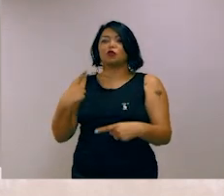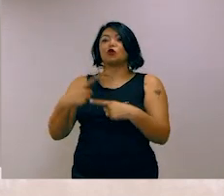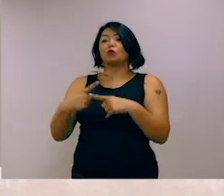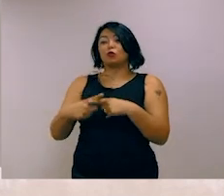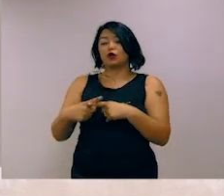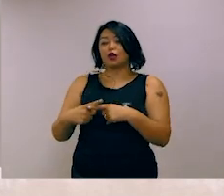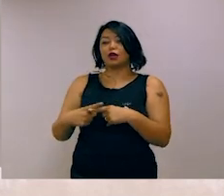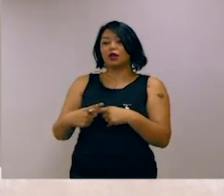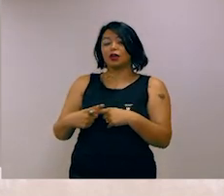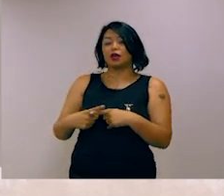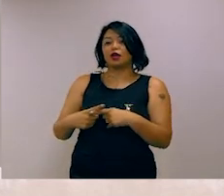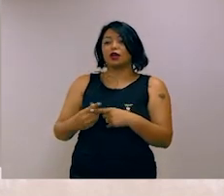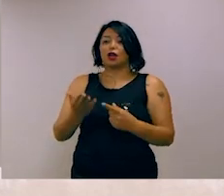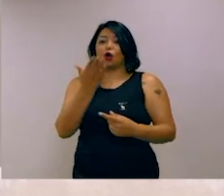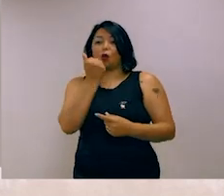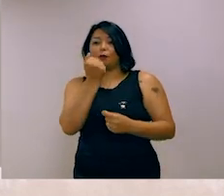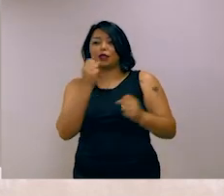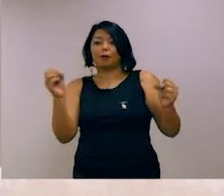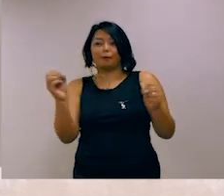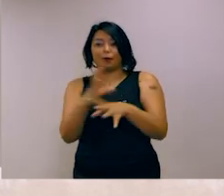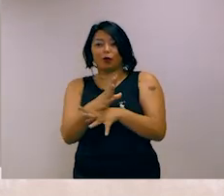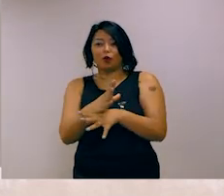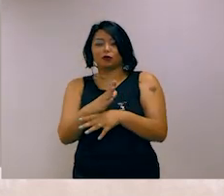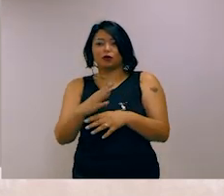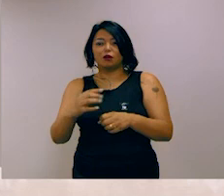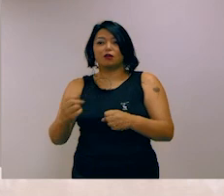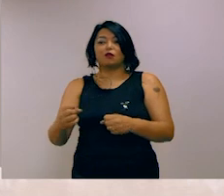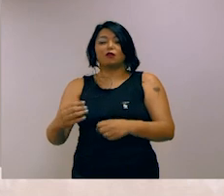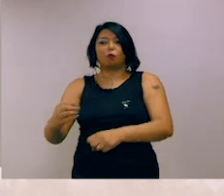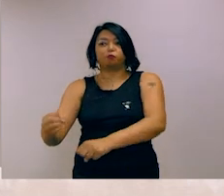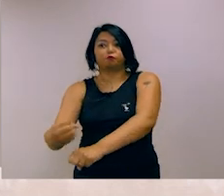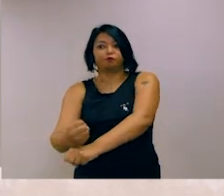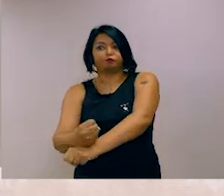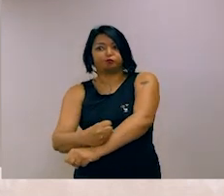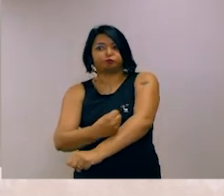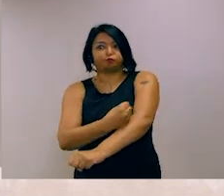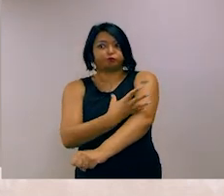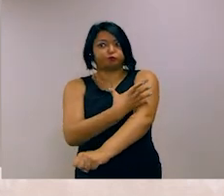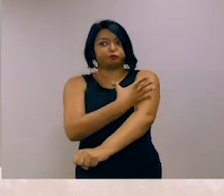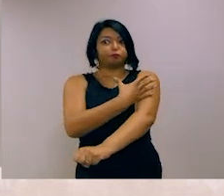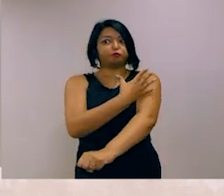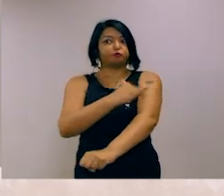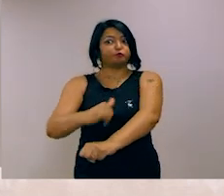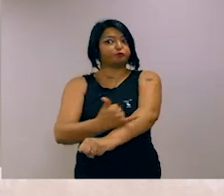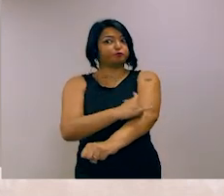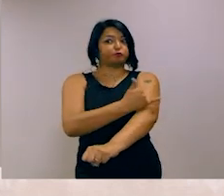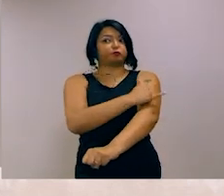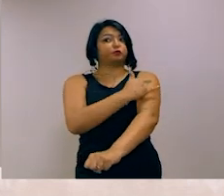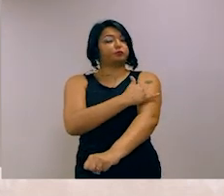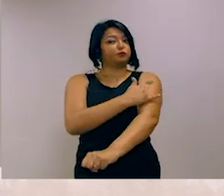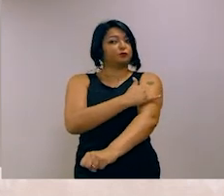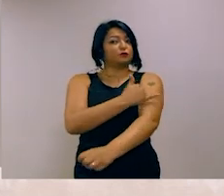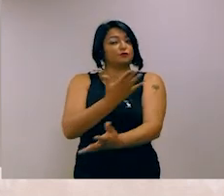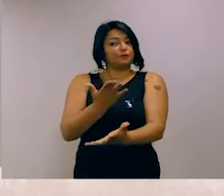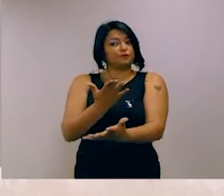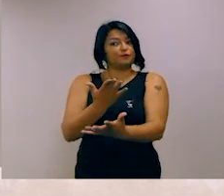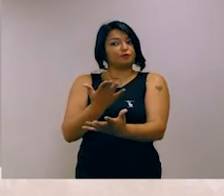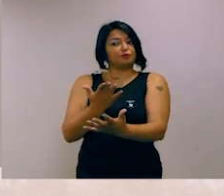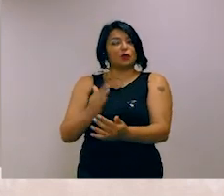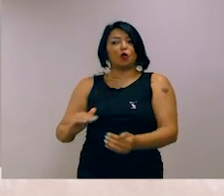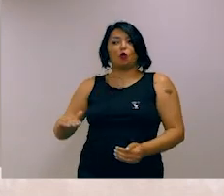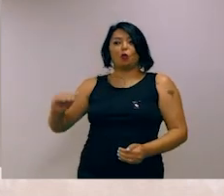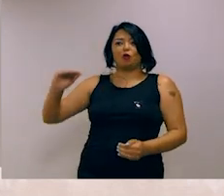causes obesity. So one explanation would be the high number of calories in fast food.